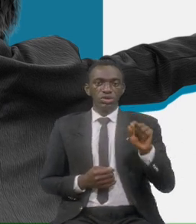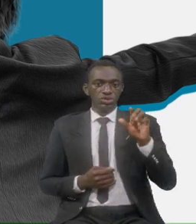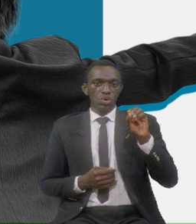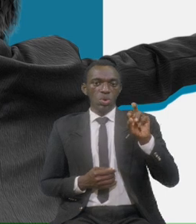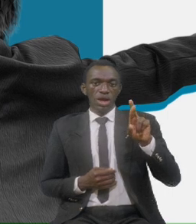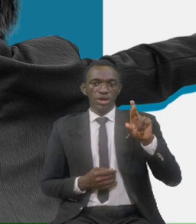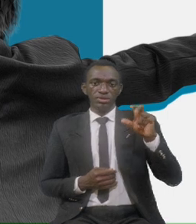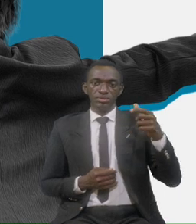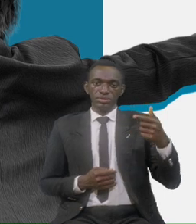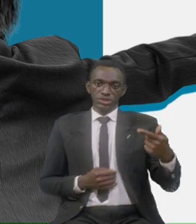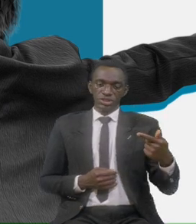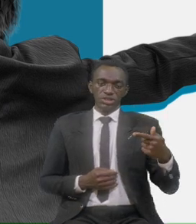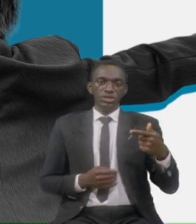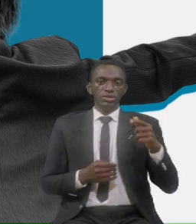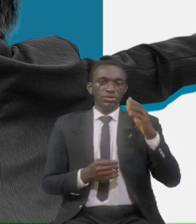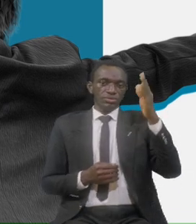gckhq.org/connect.